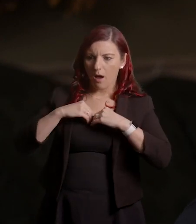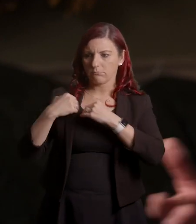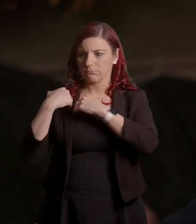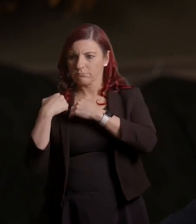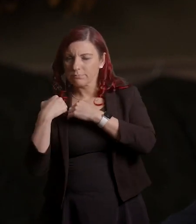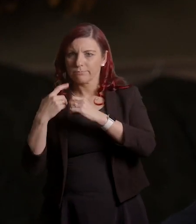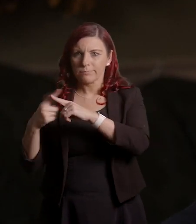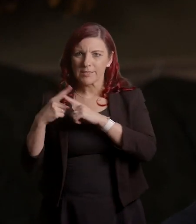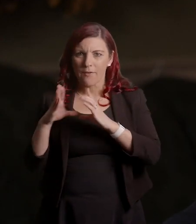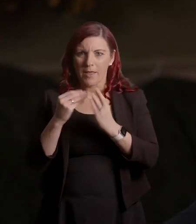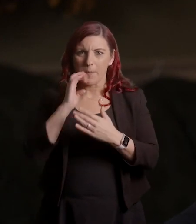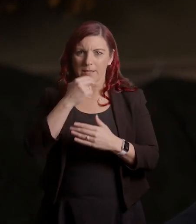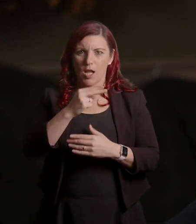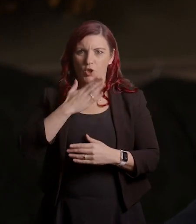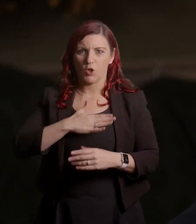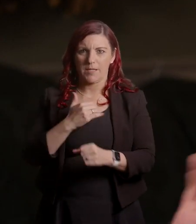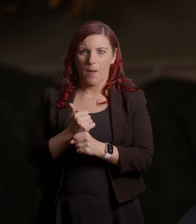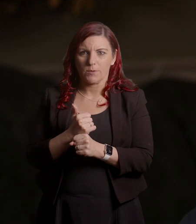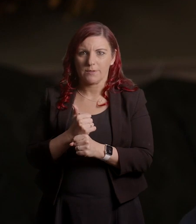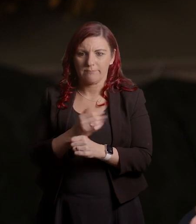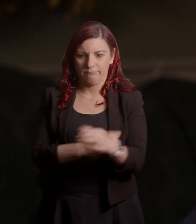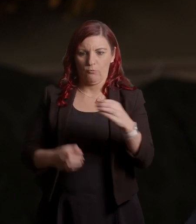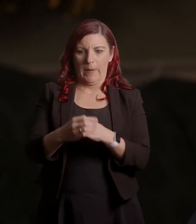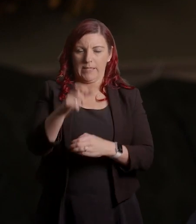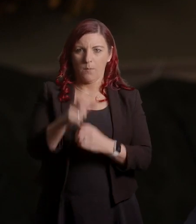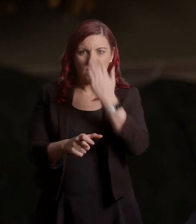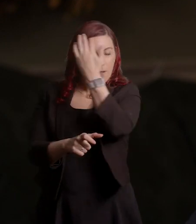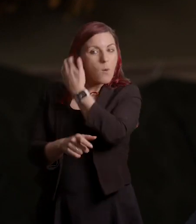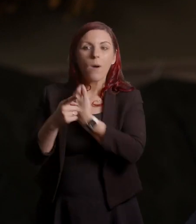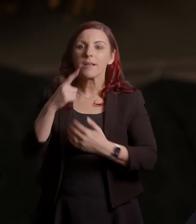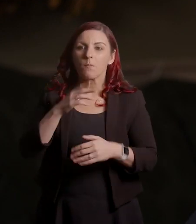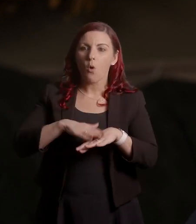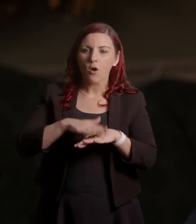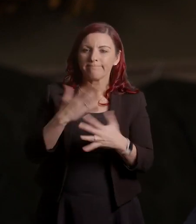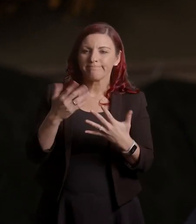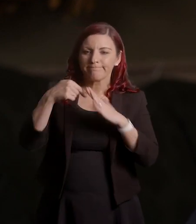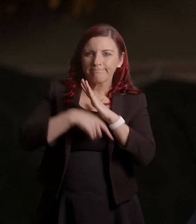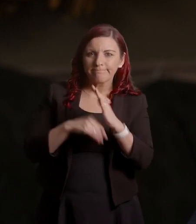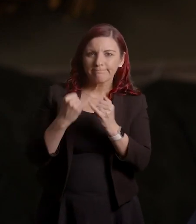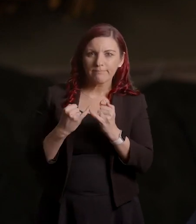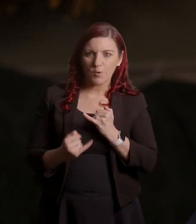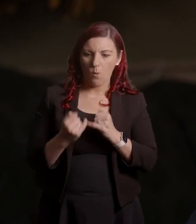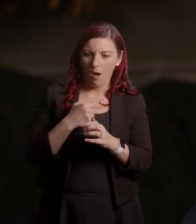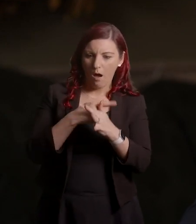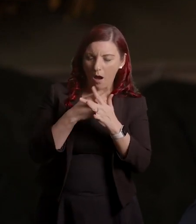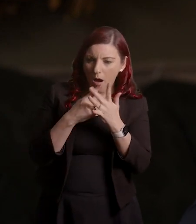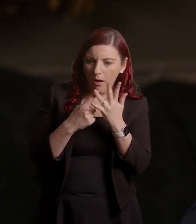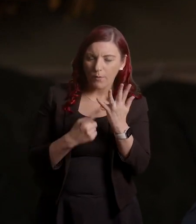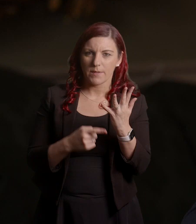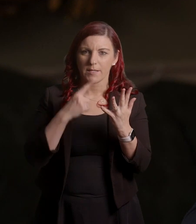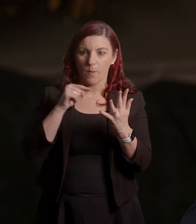the mantle of stuff, because it isn't just you slip into someone's shoes. It doesn't happen like that. So all of those things.